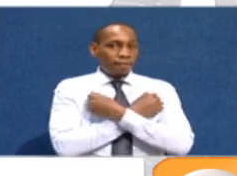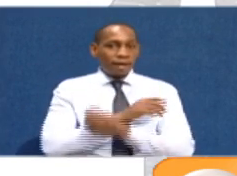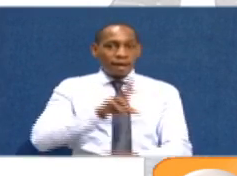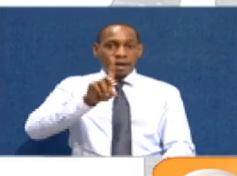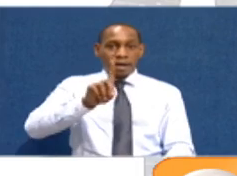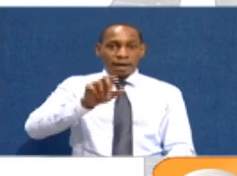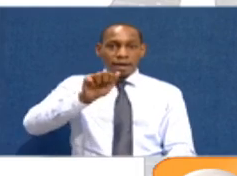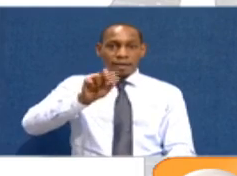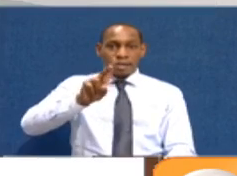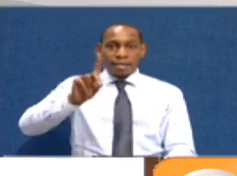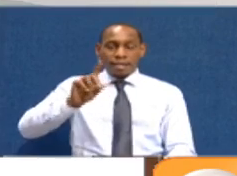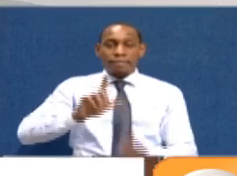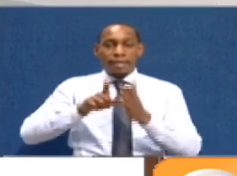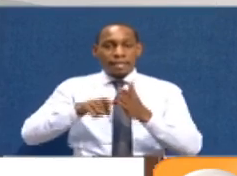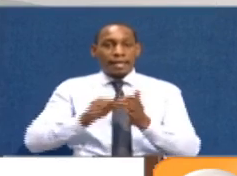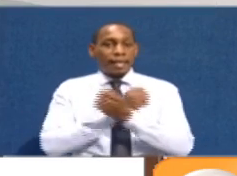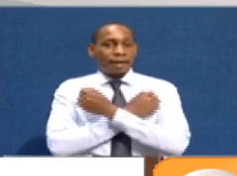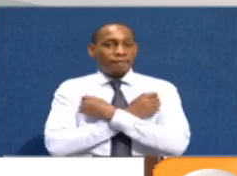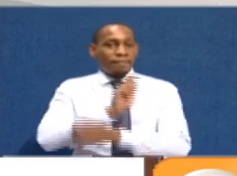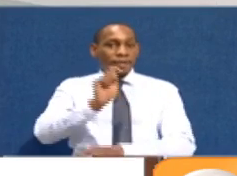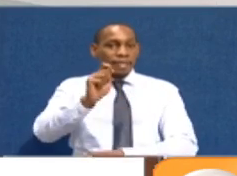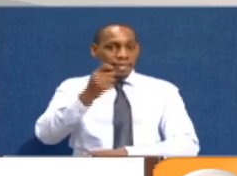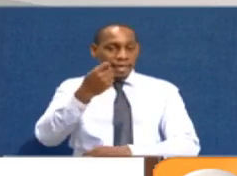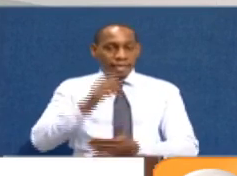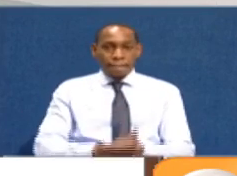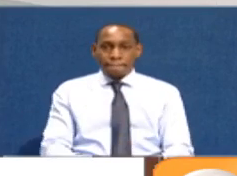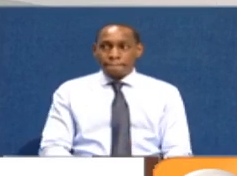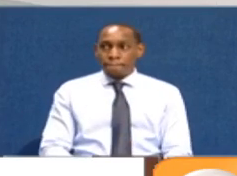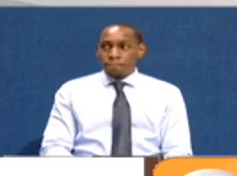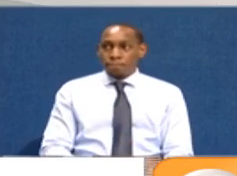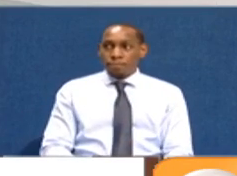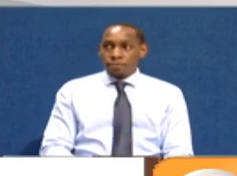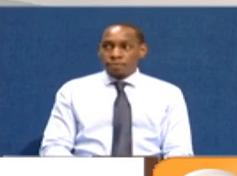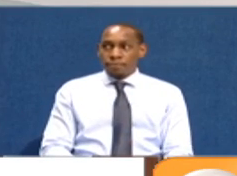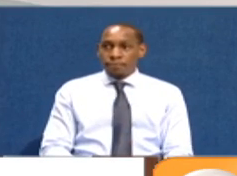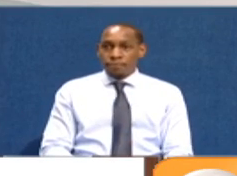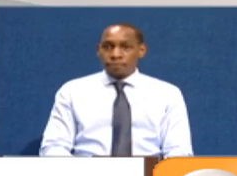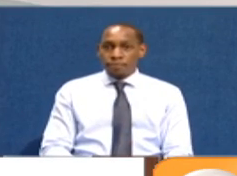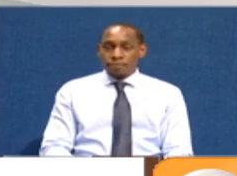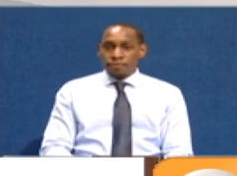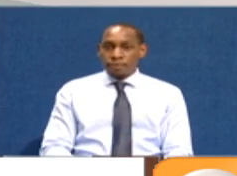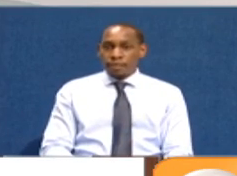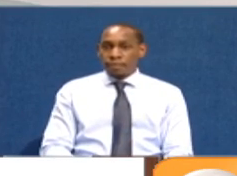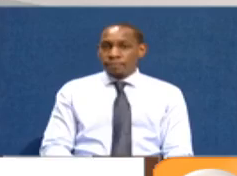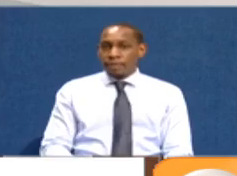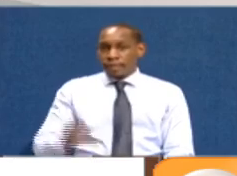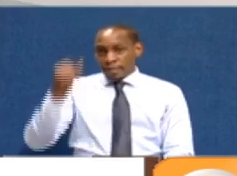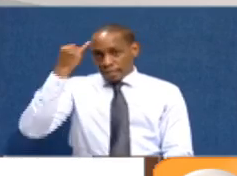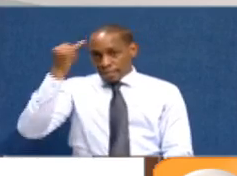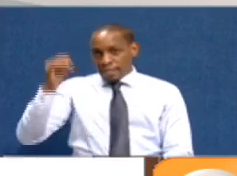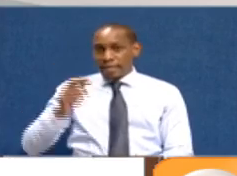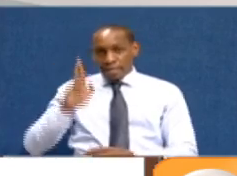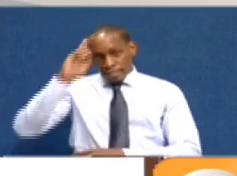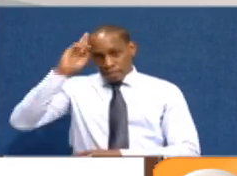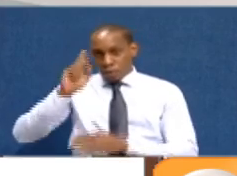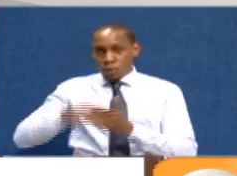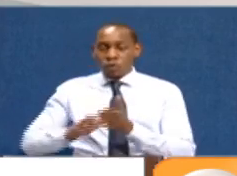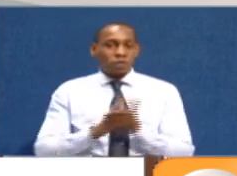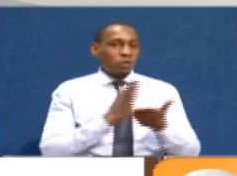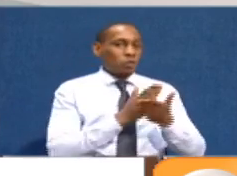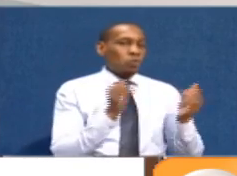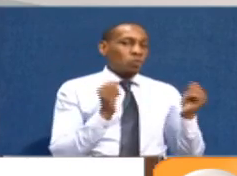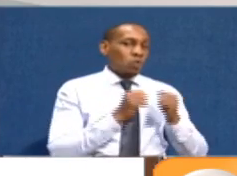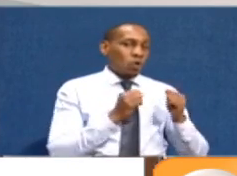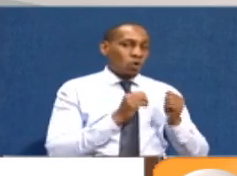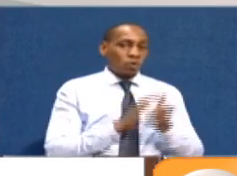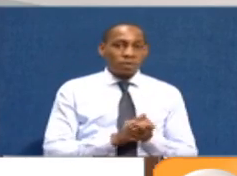then I fell in love with Kenya. Yeah. So I'm here. Look at you. What does she think of Nyahururu? It's cold, you know. Oh, yeah. Surprisingly